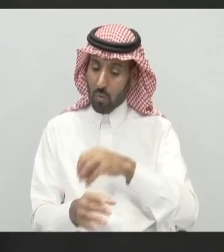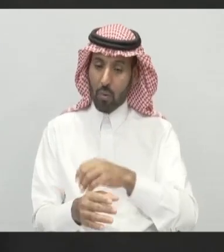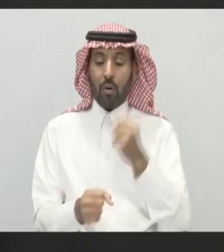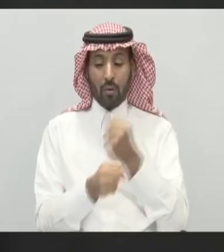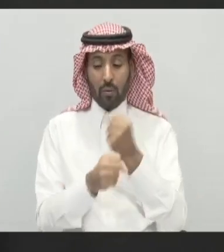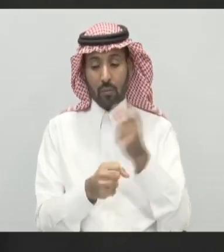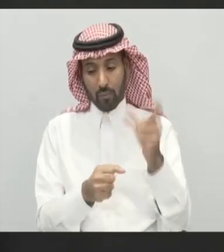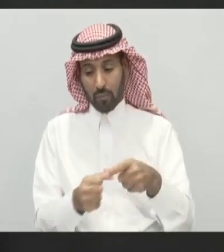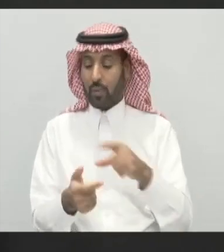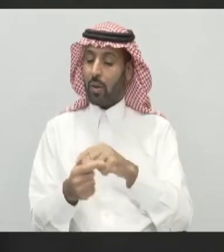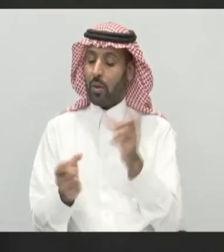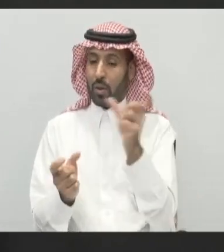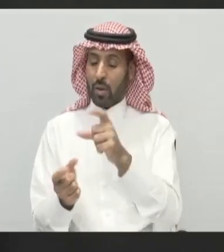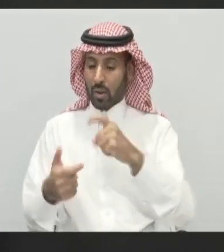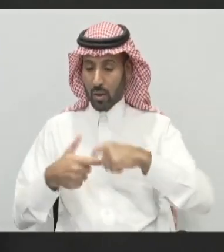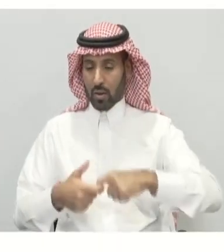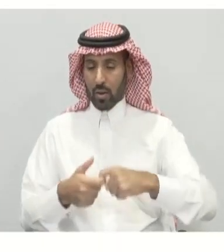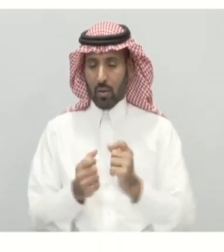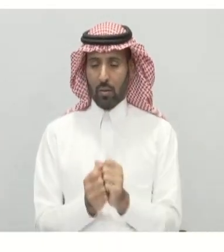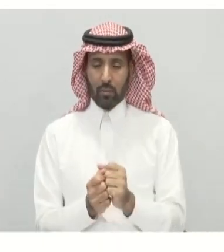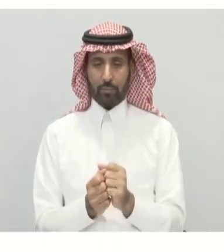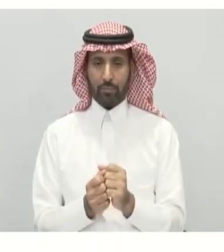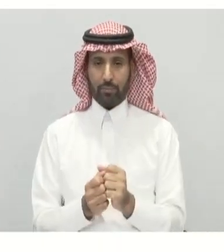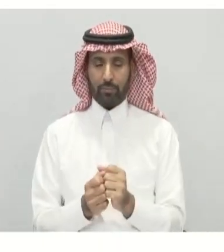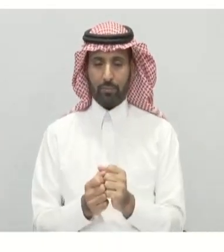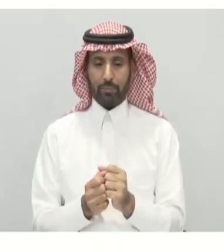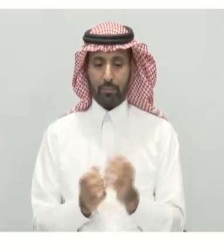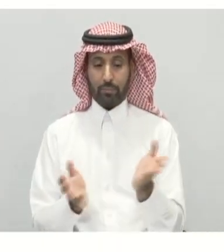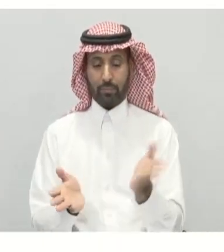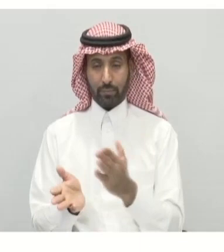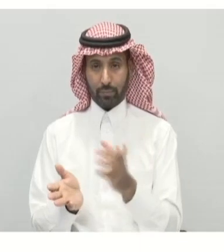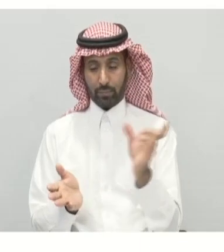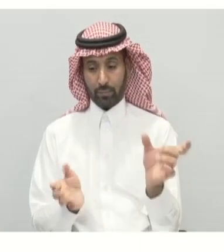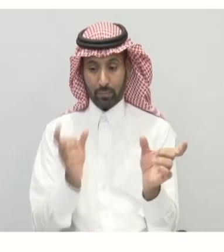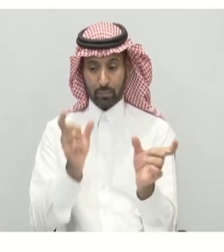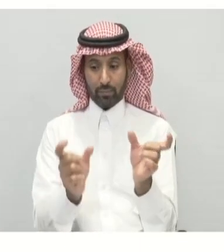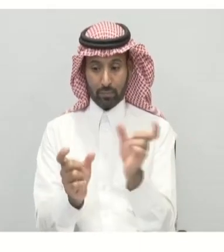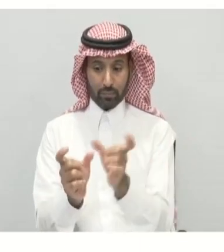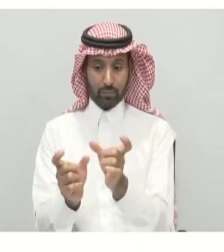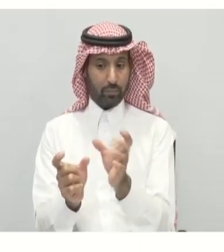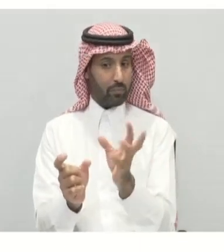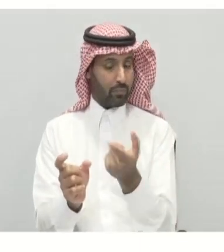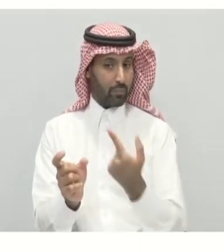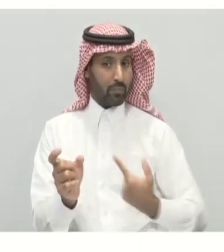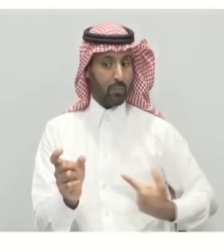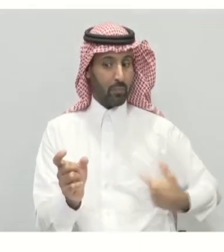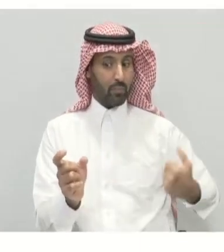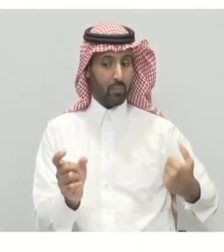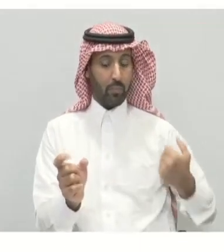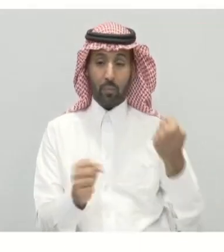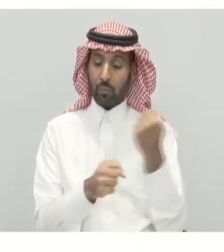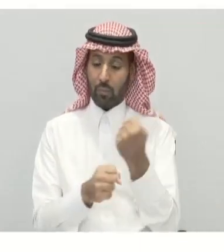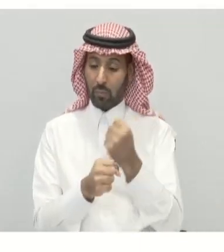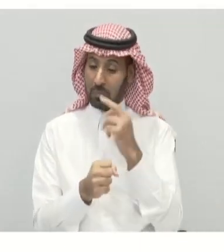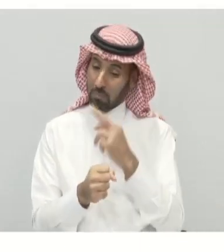verb and the particle. Okay, multi-word could be whether a noun or a